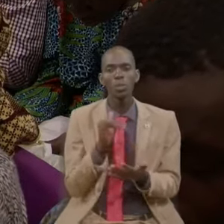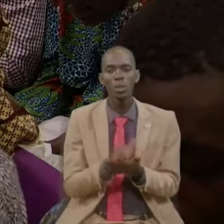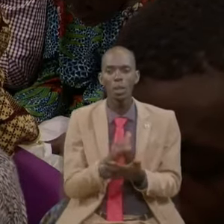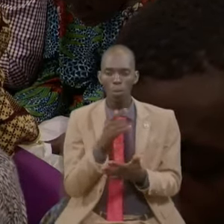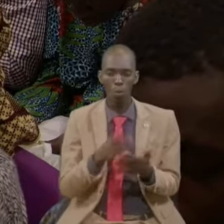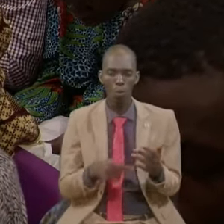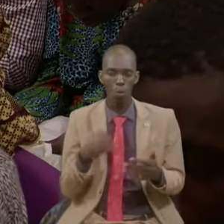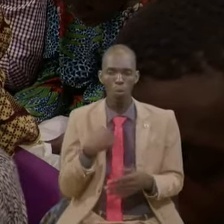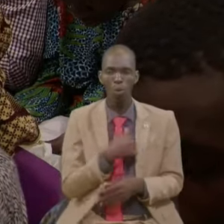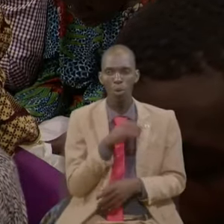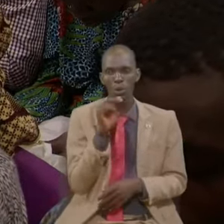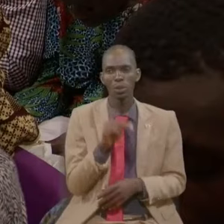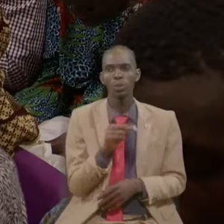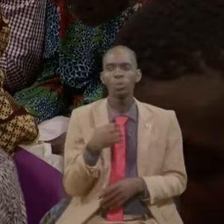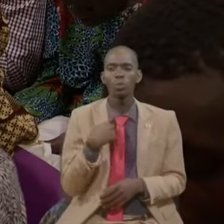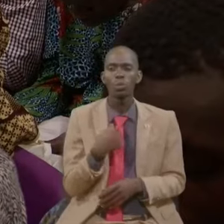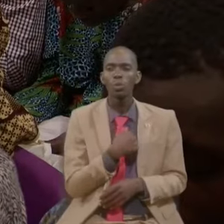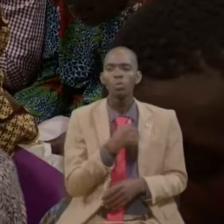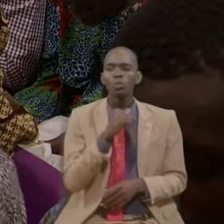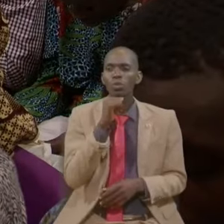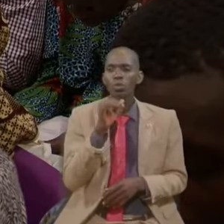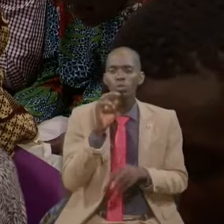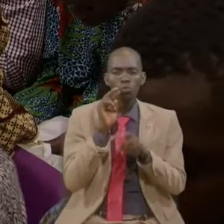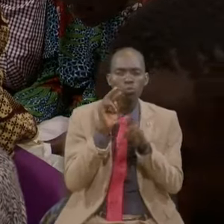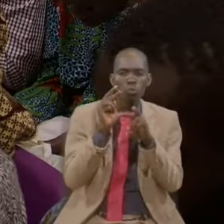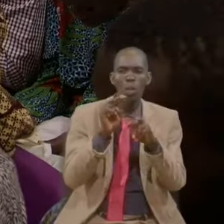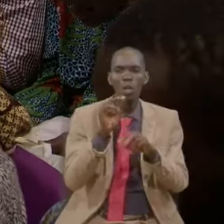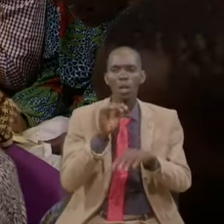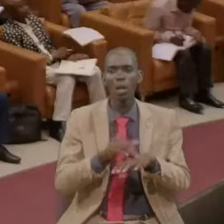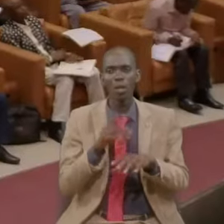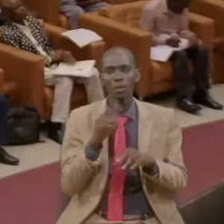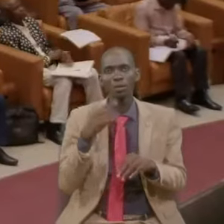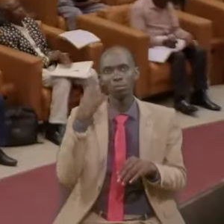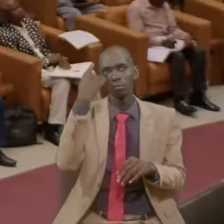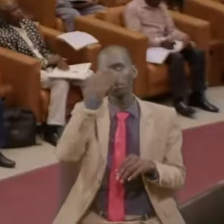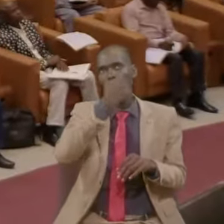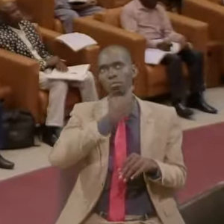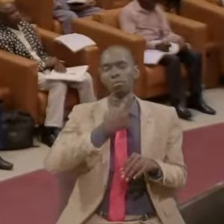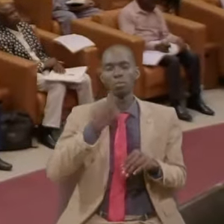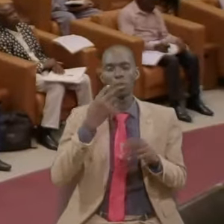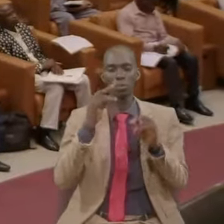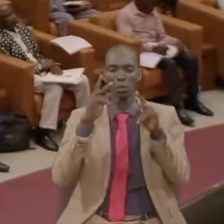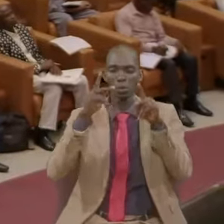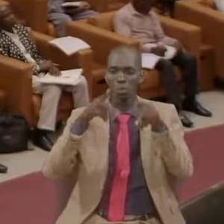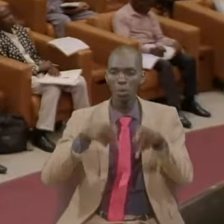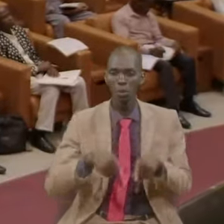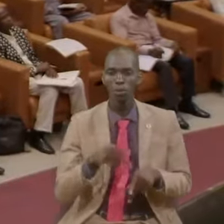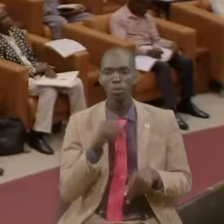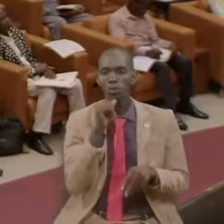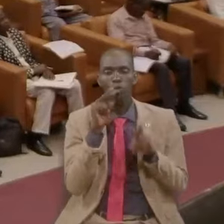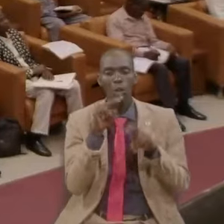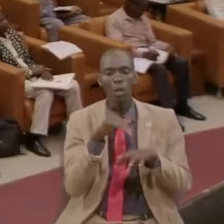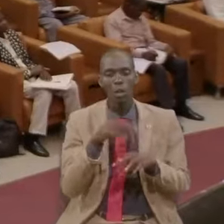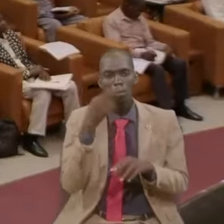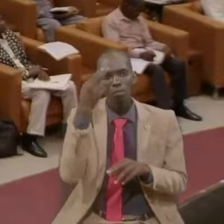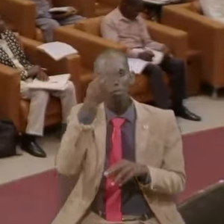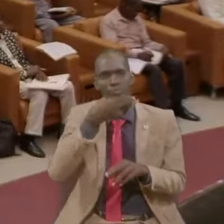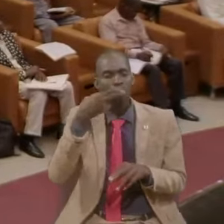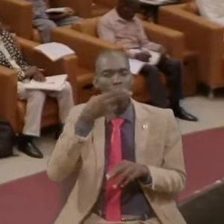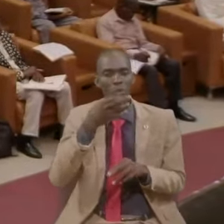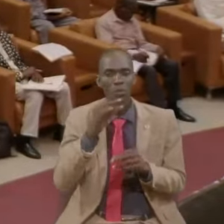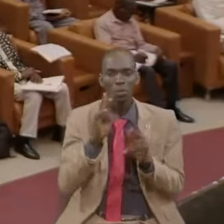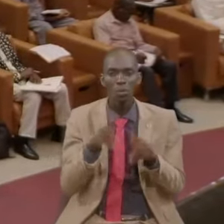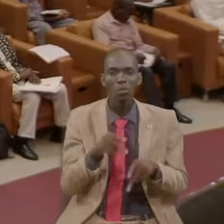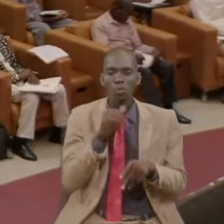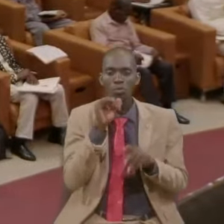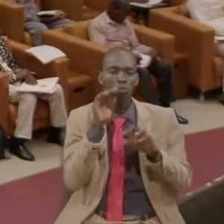we are looking for. We're not looking at, you know, their facial appearance. We're not looking at their handsomeness. We're not looking at their